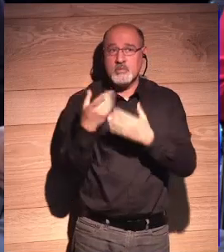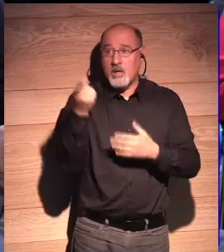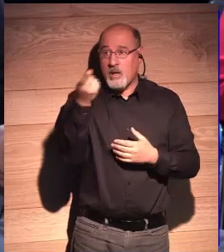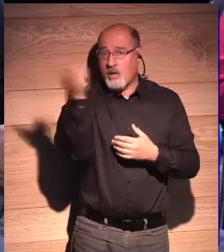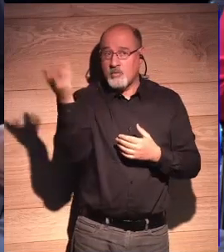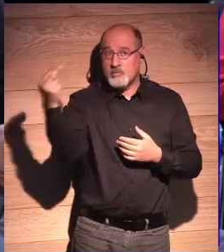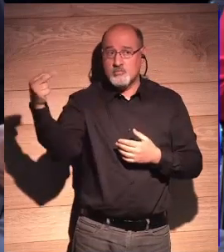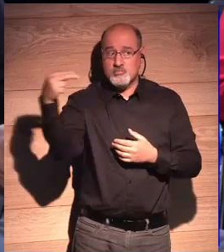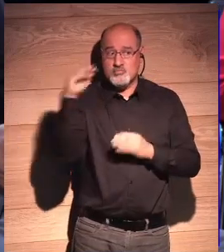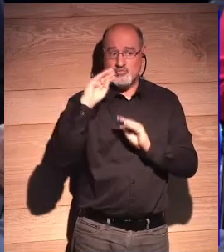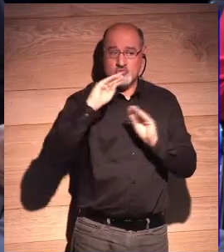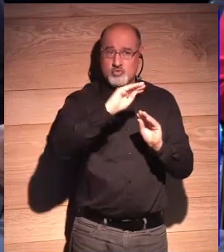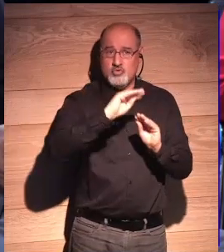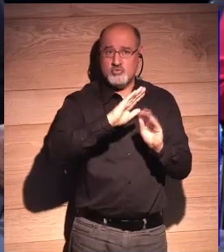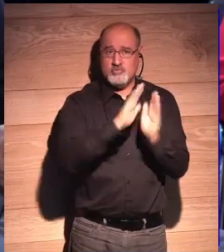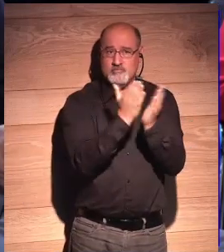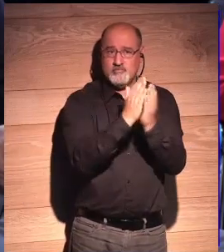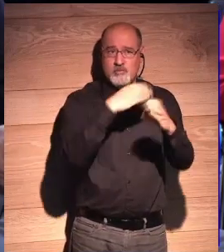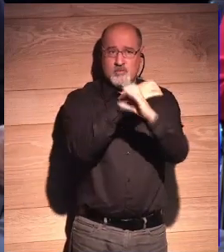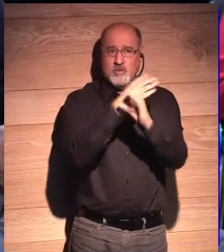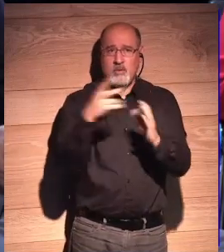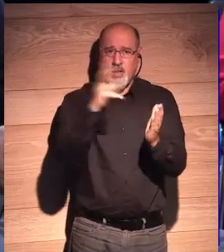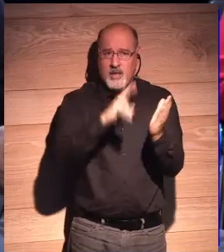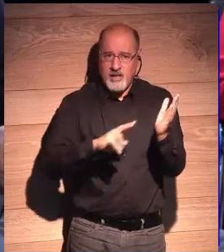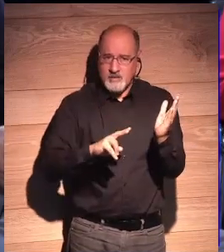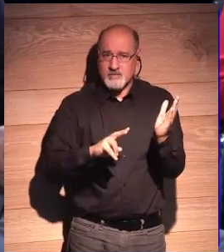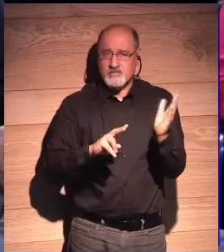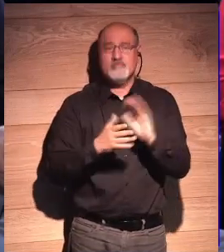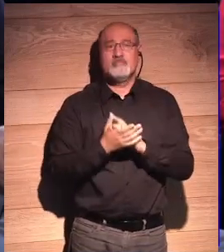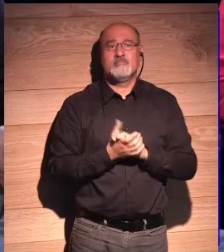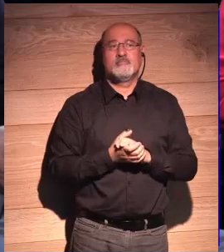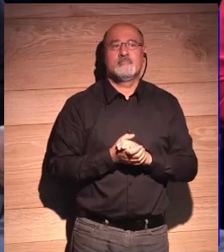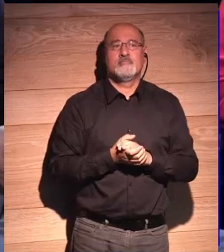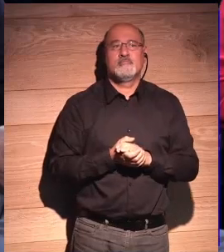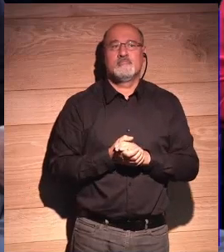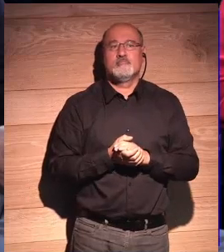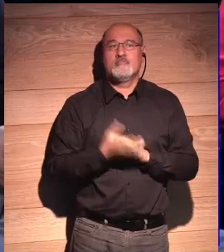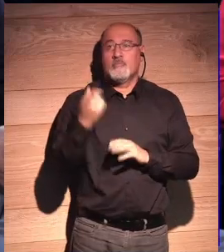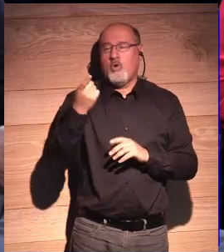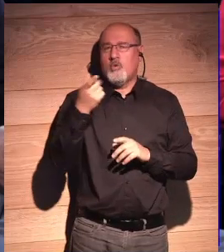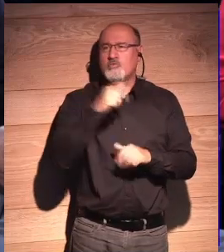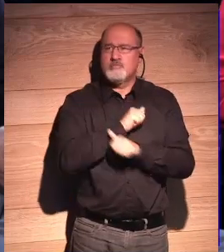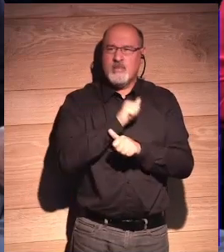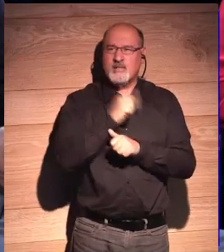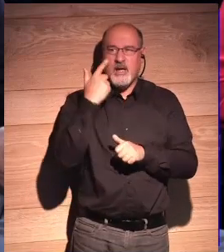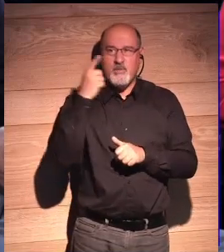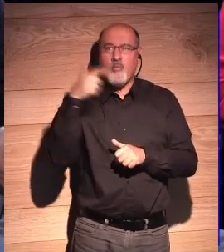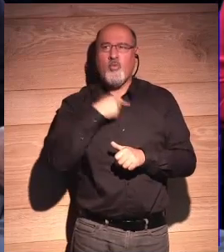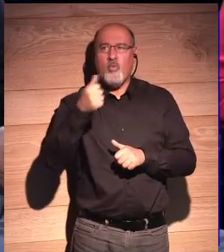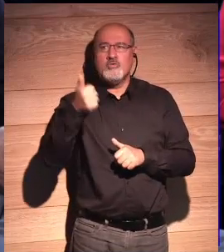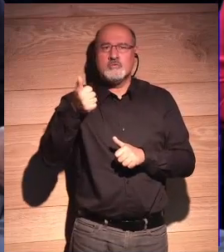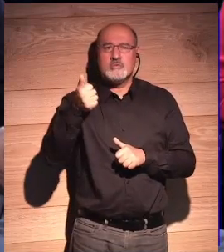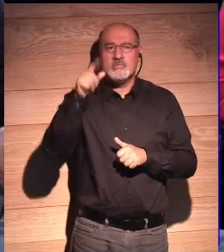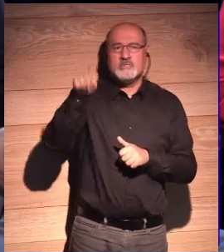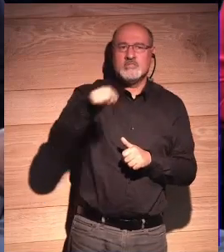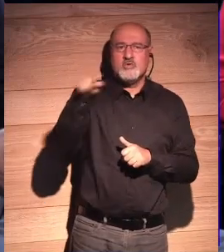them, do some of them read your works? Maybe they are not the first readers, but maybe they're looking for their approval?